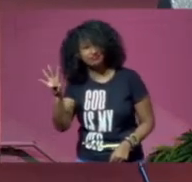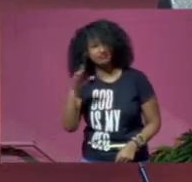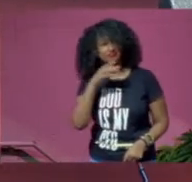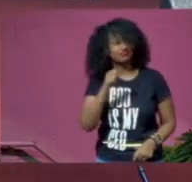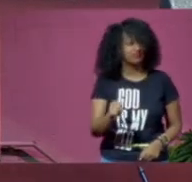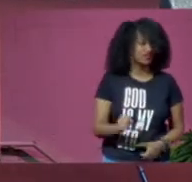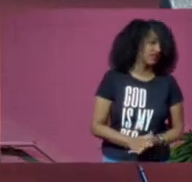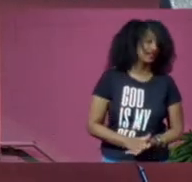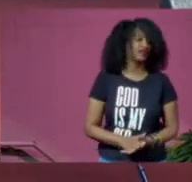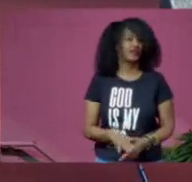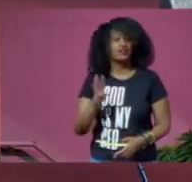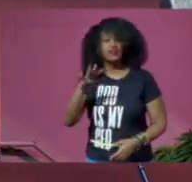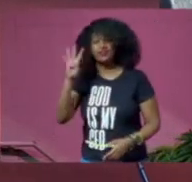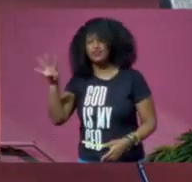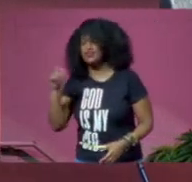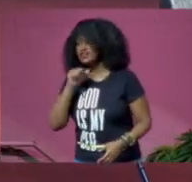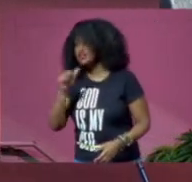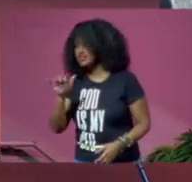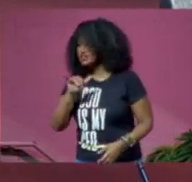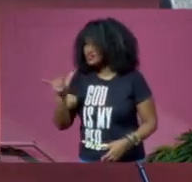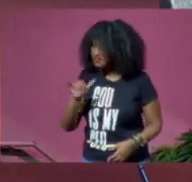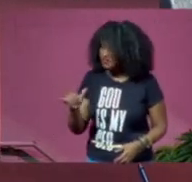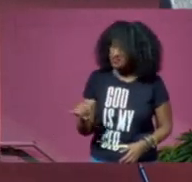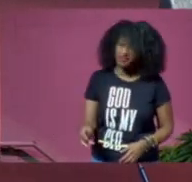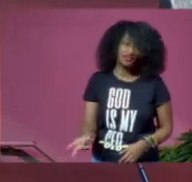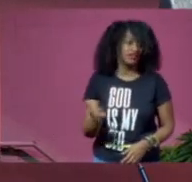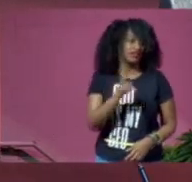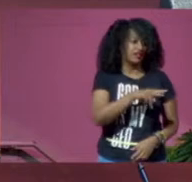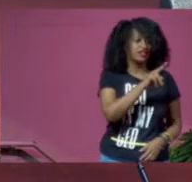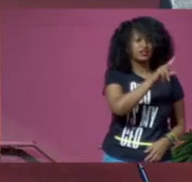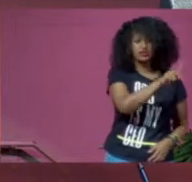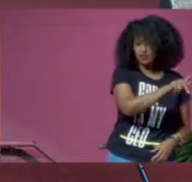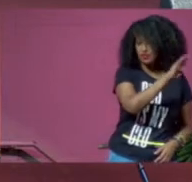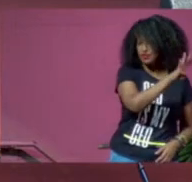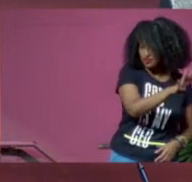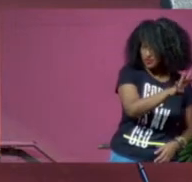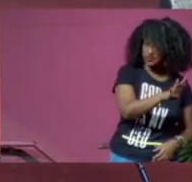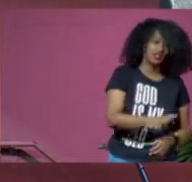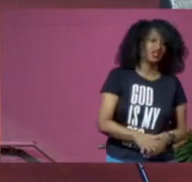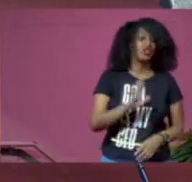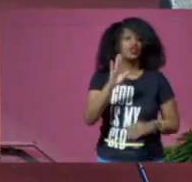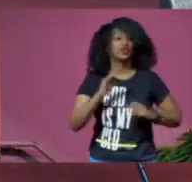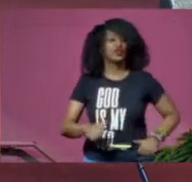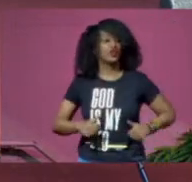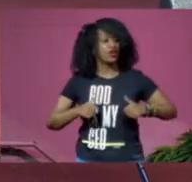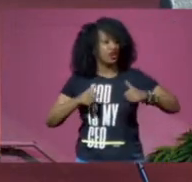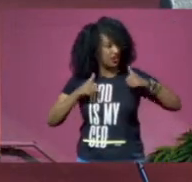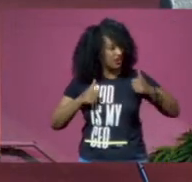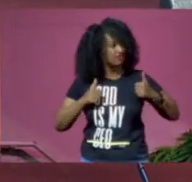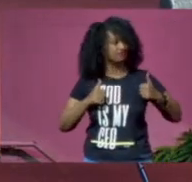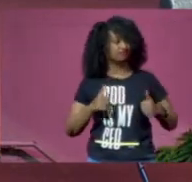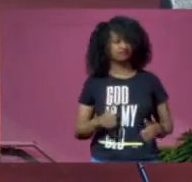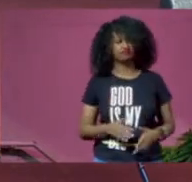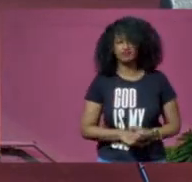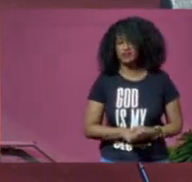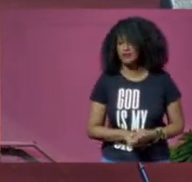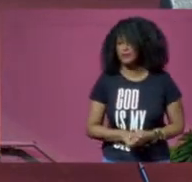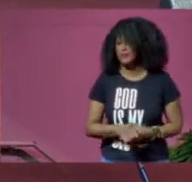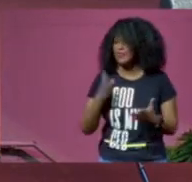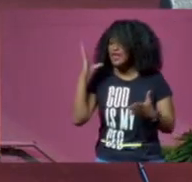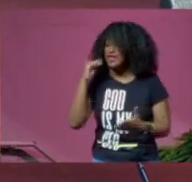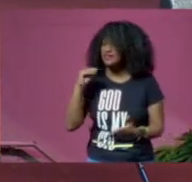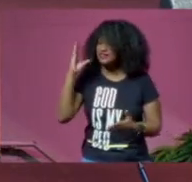who you are at 44 ain't who you were at 24. And you will spend the rest of your life coming into